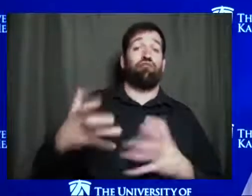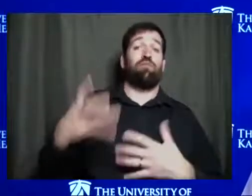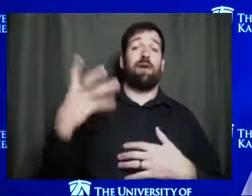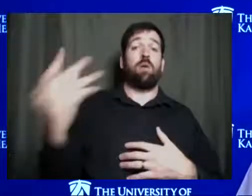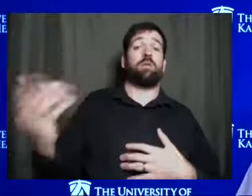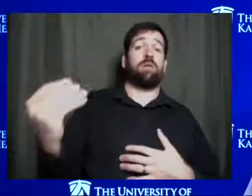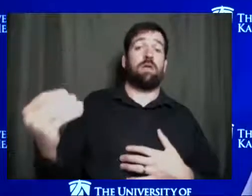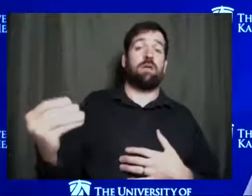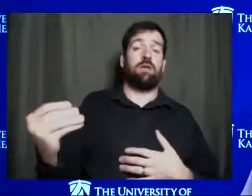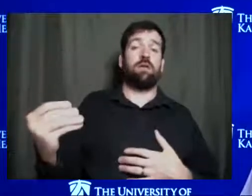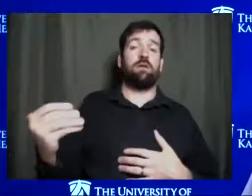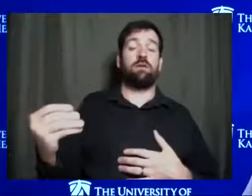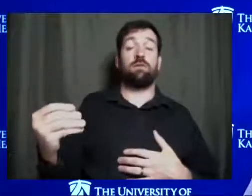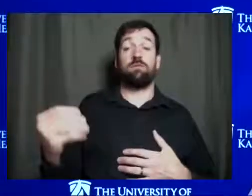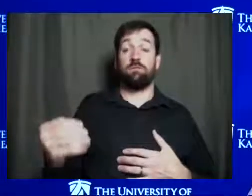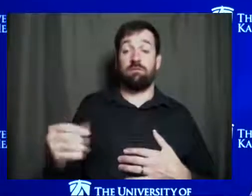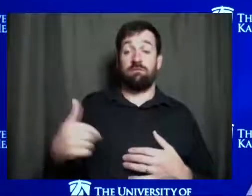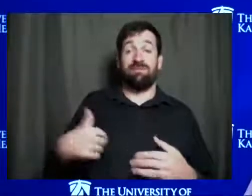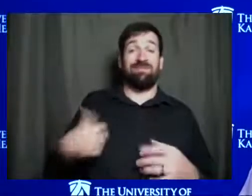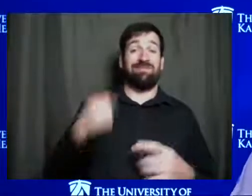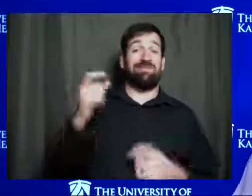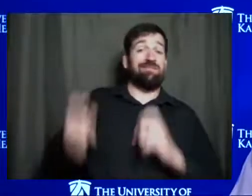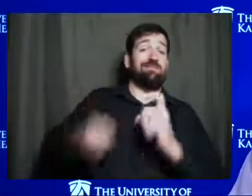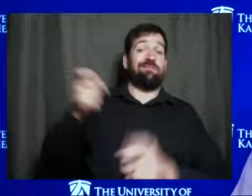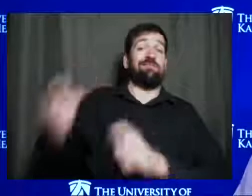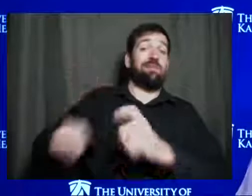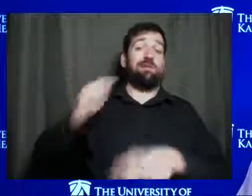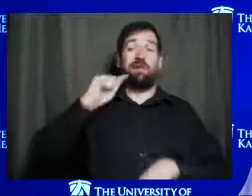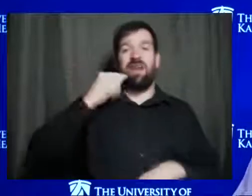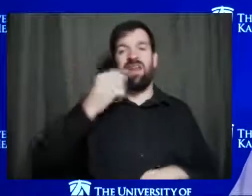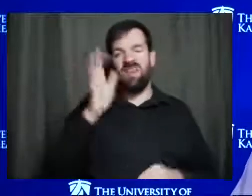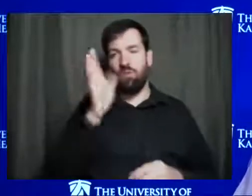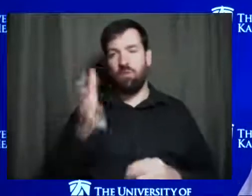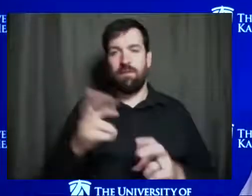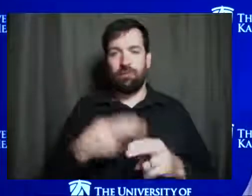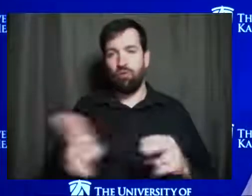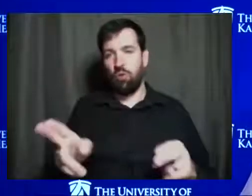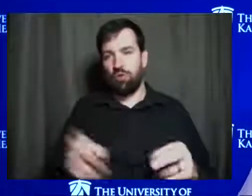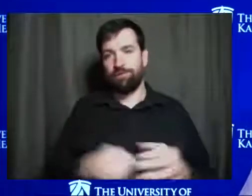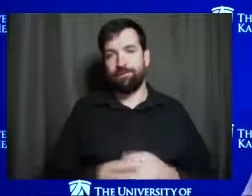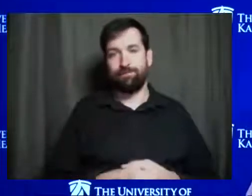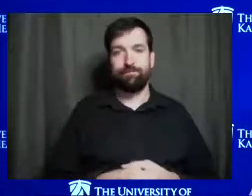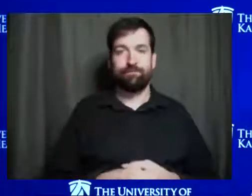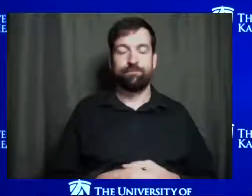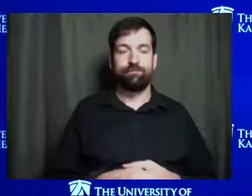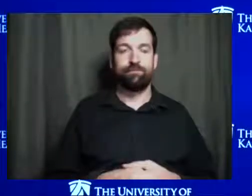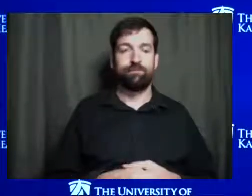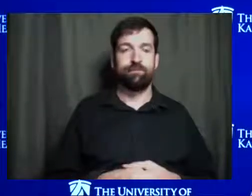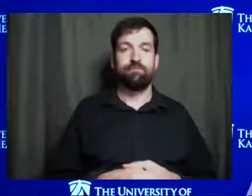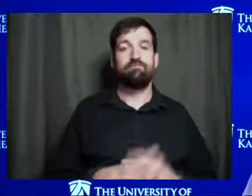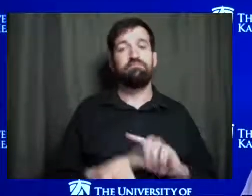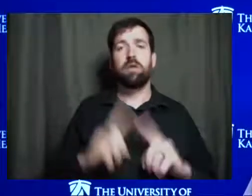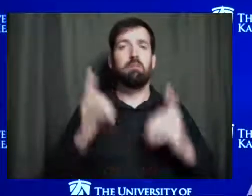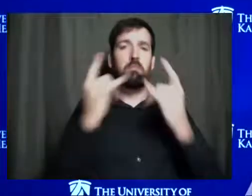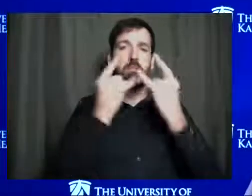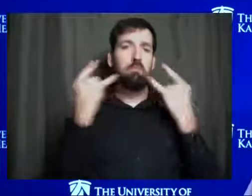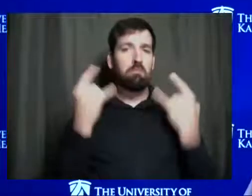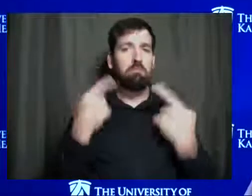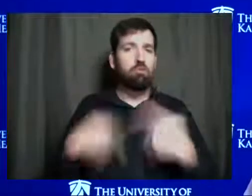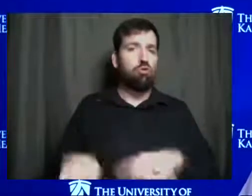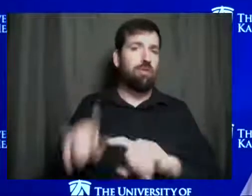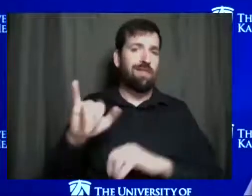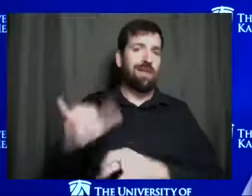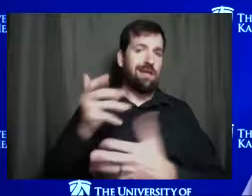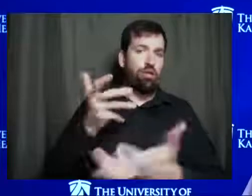group that is getting candy, that interaction is going to be very, very short-lived. But I think wearing that face mask during that interaction is probably a